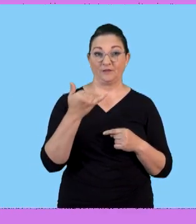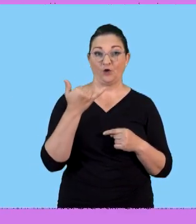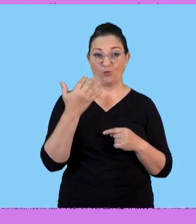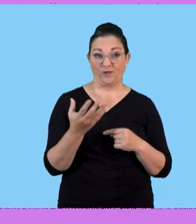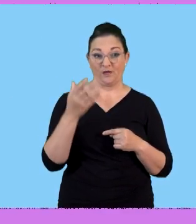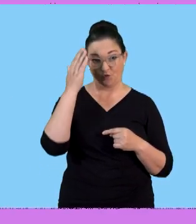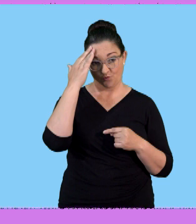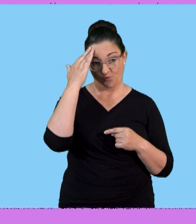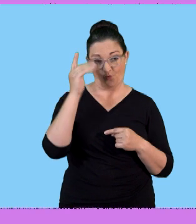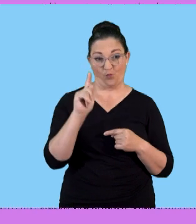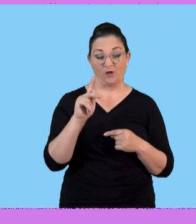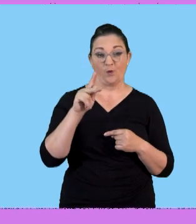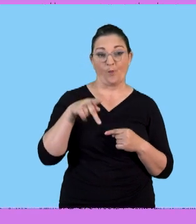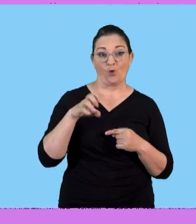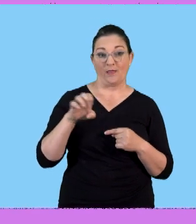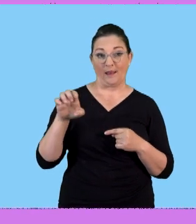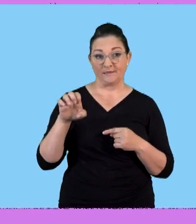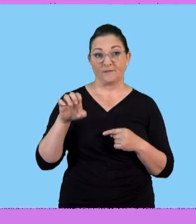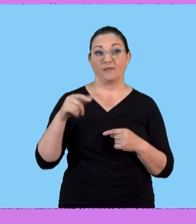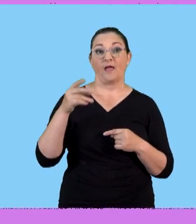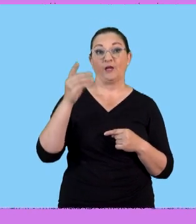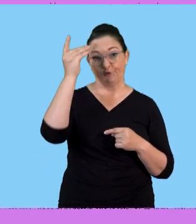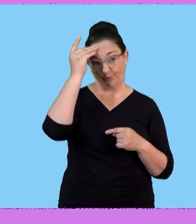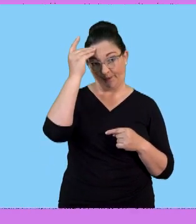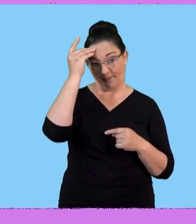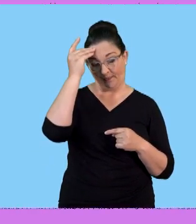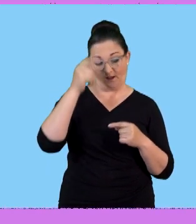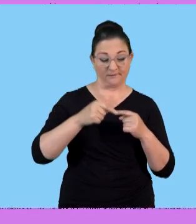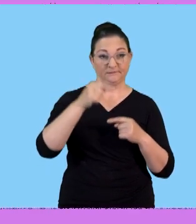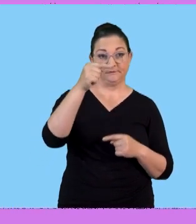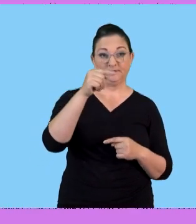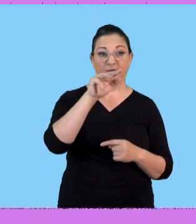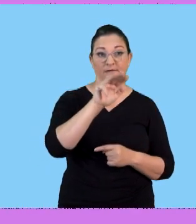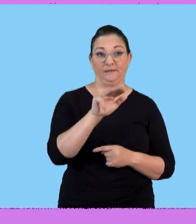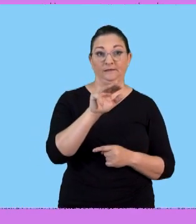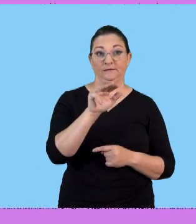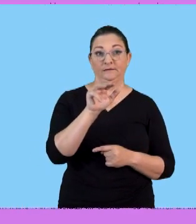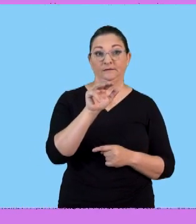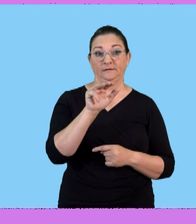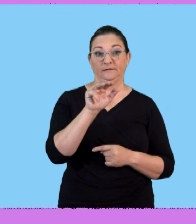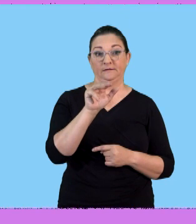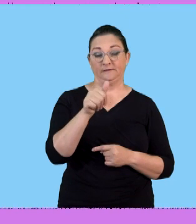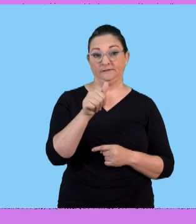indicated here, Port Elizabeth, Durban, that distance is